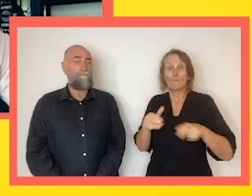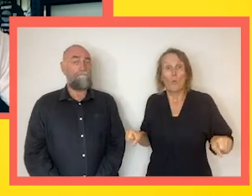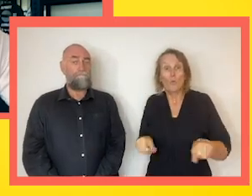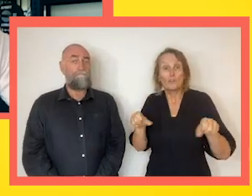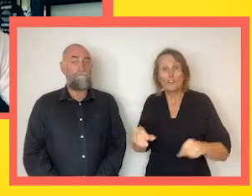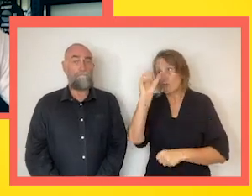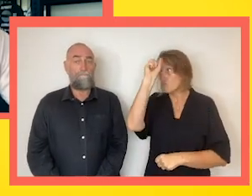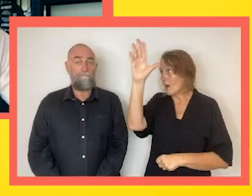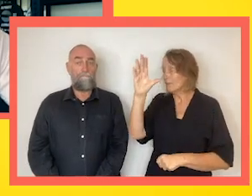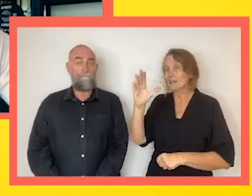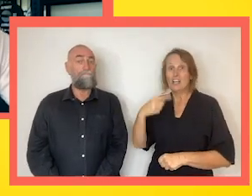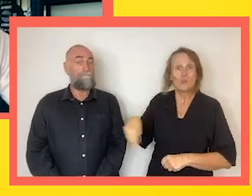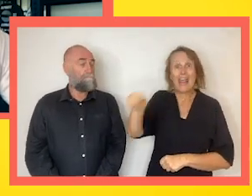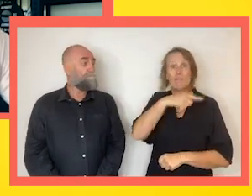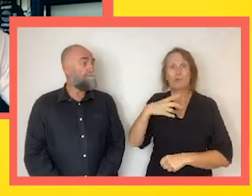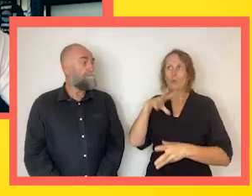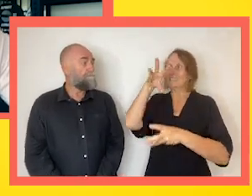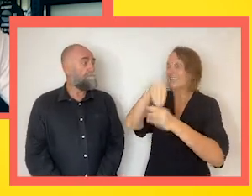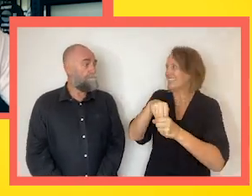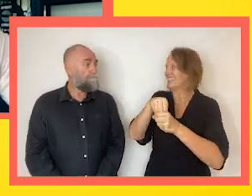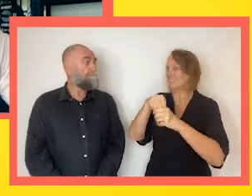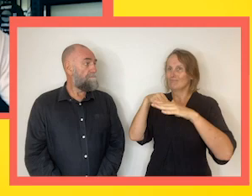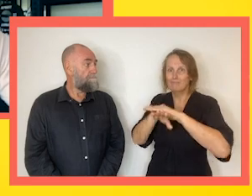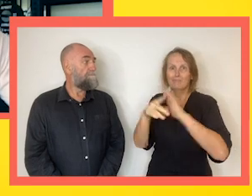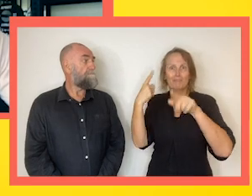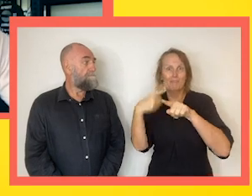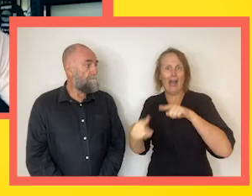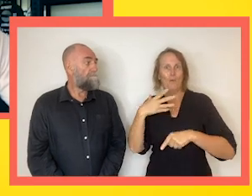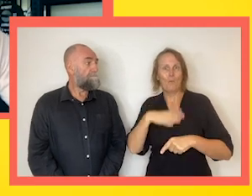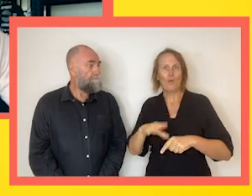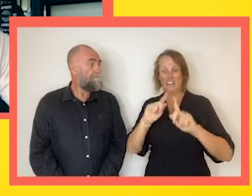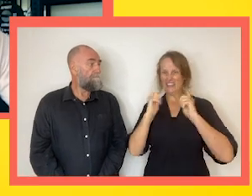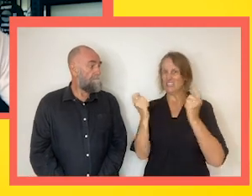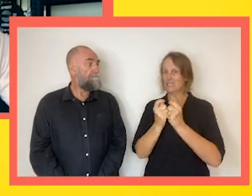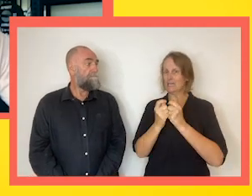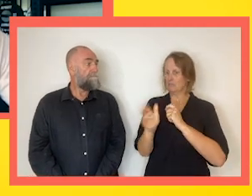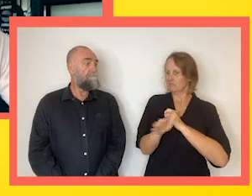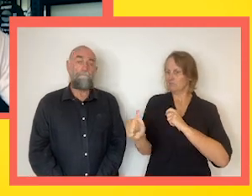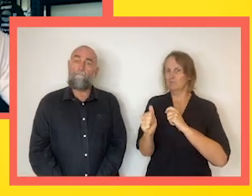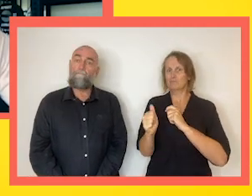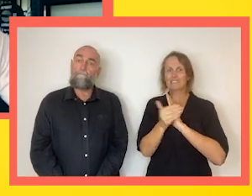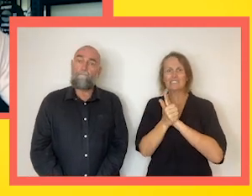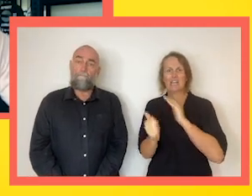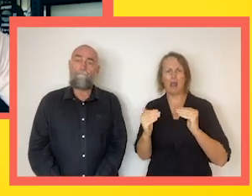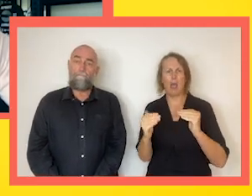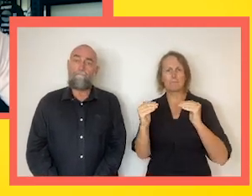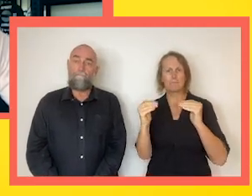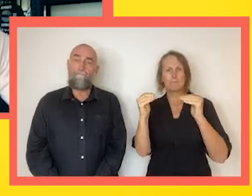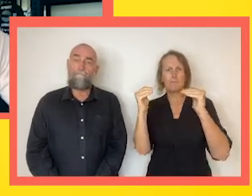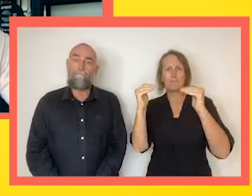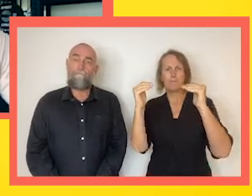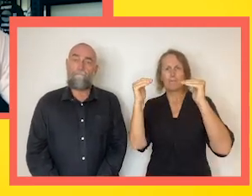rugby. So everyone's fighting for a position. The whole level of our teams going up. We obviously had 2 successful last 2